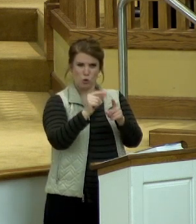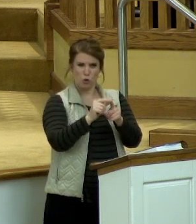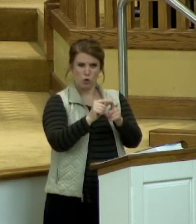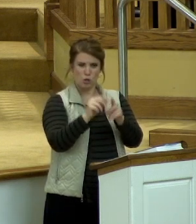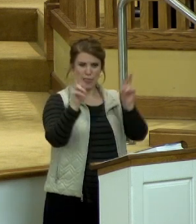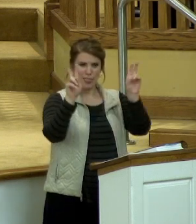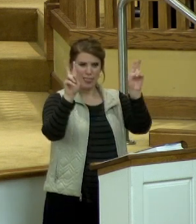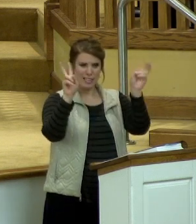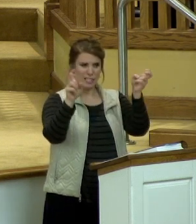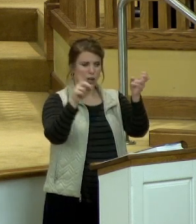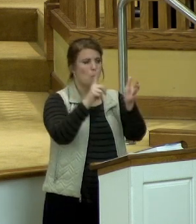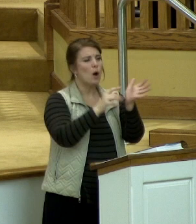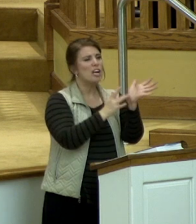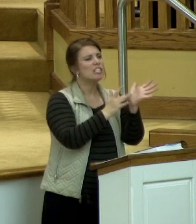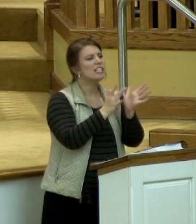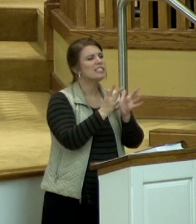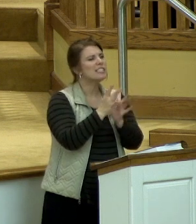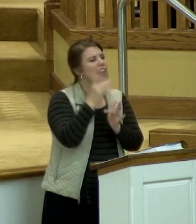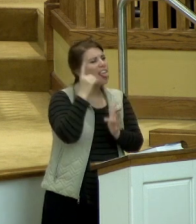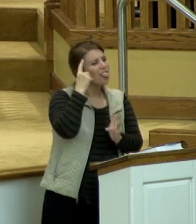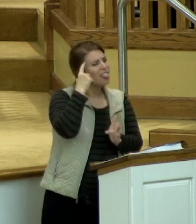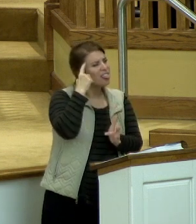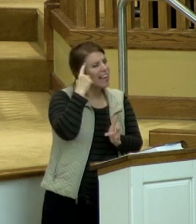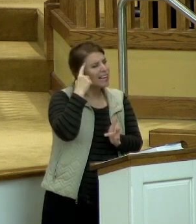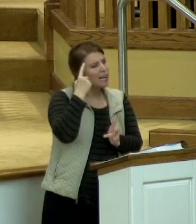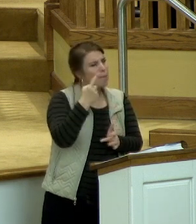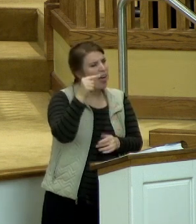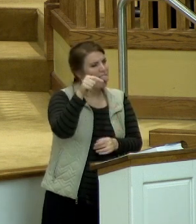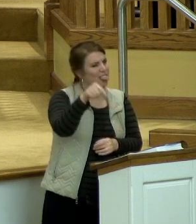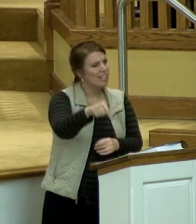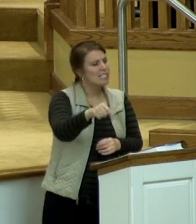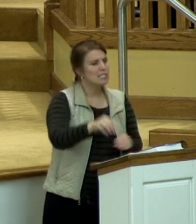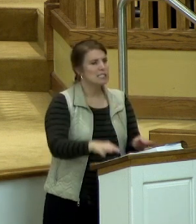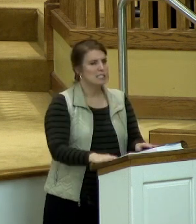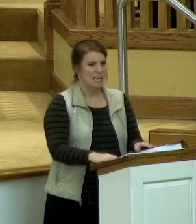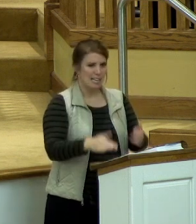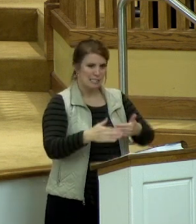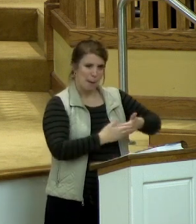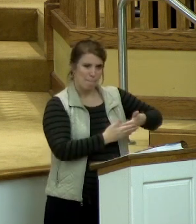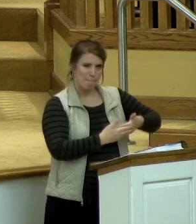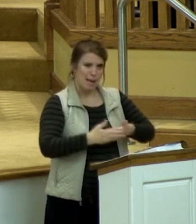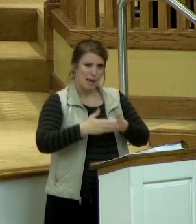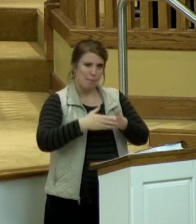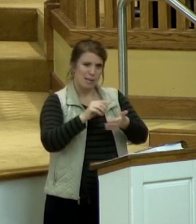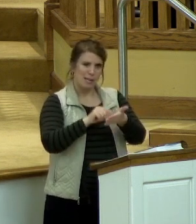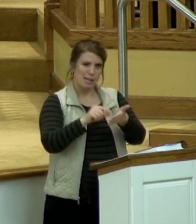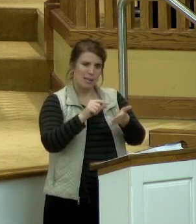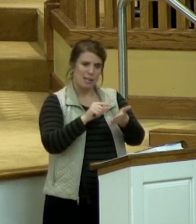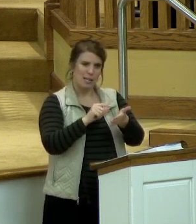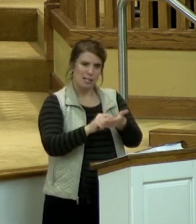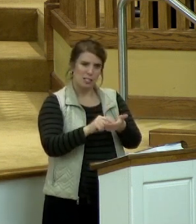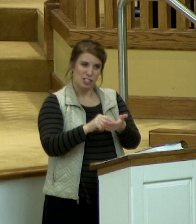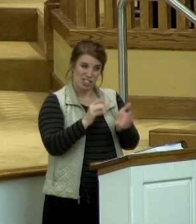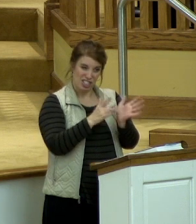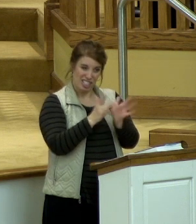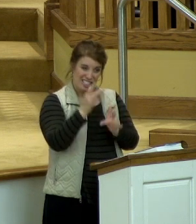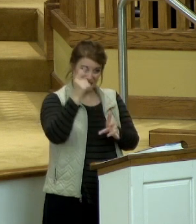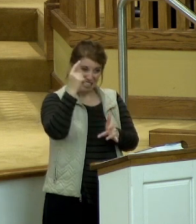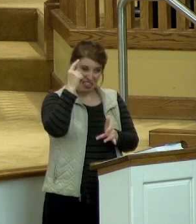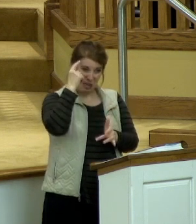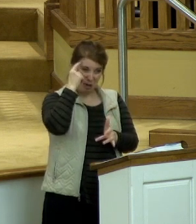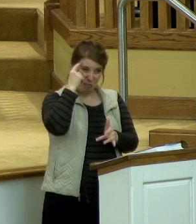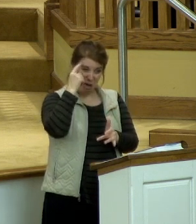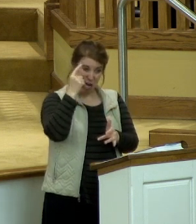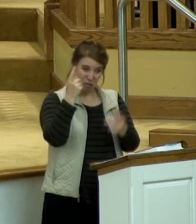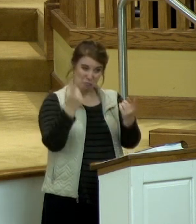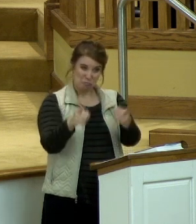the message is actually, what does Jesus think about this, okay? Now, was as a baby in this passage, was Jesus thinking about all the events? That's an interesting question. I